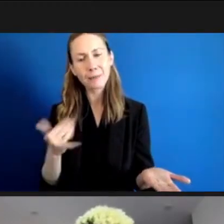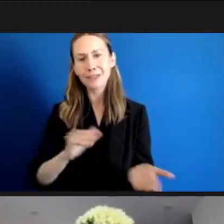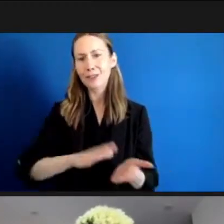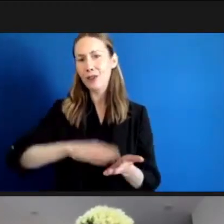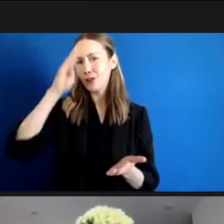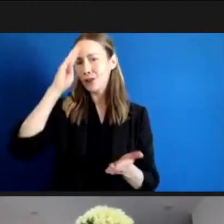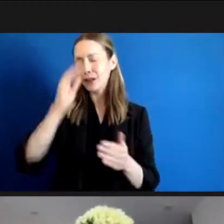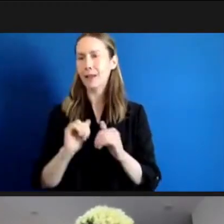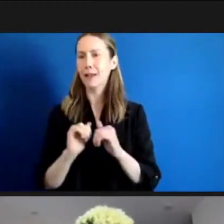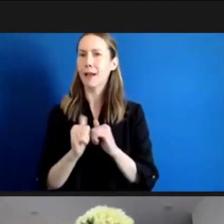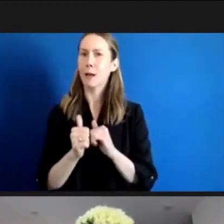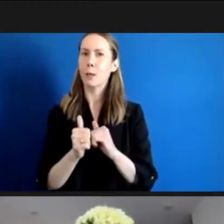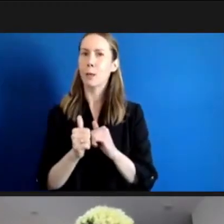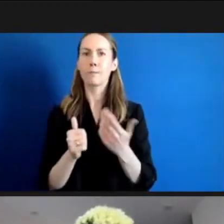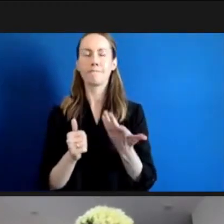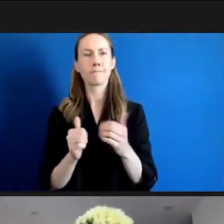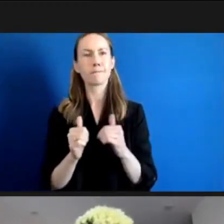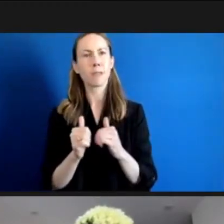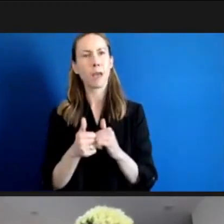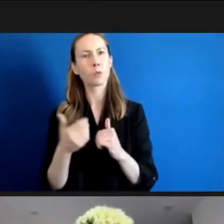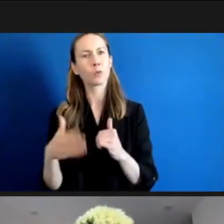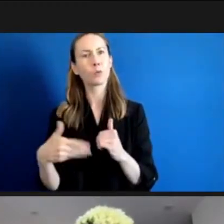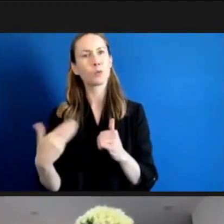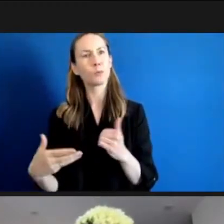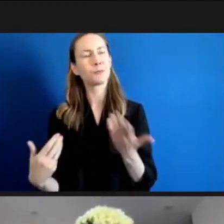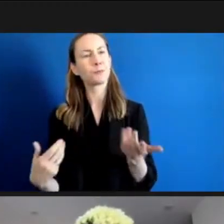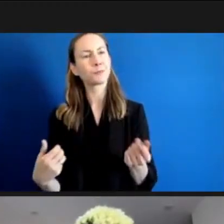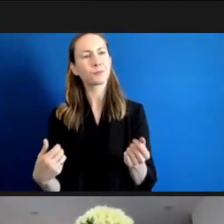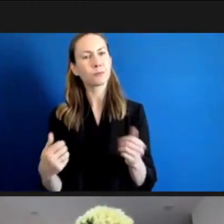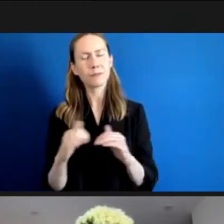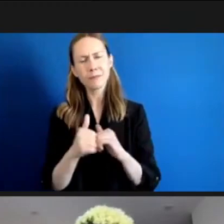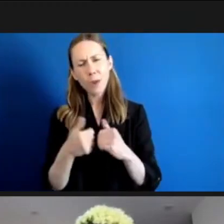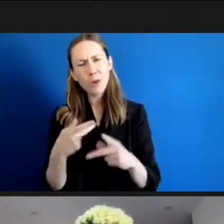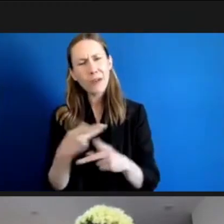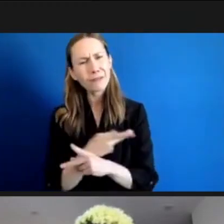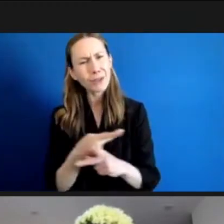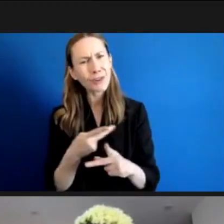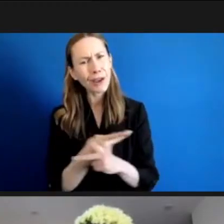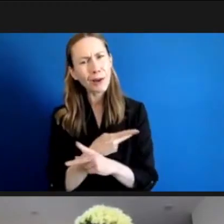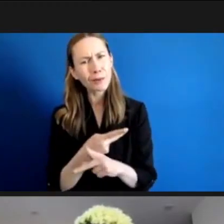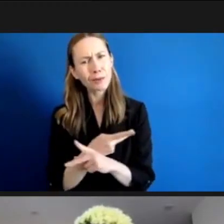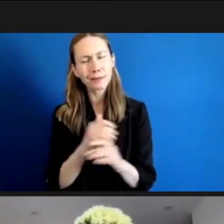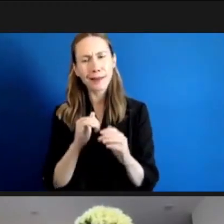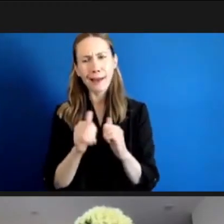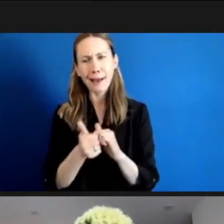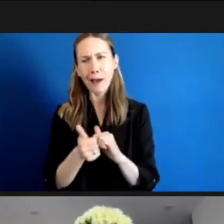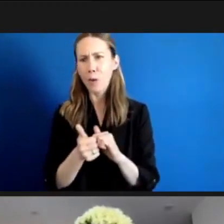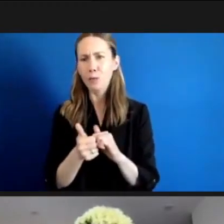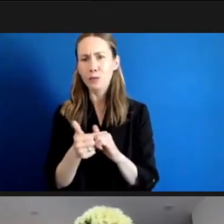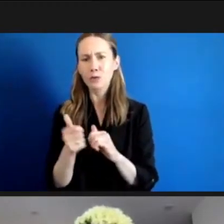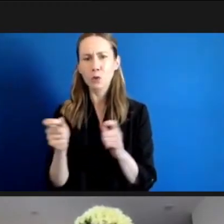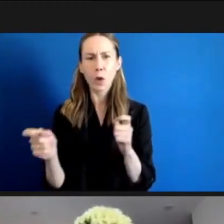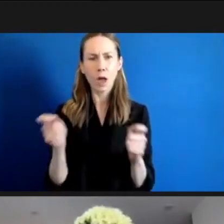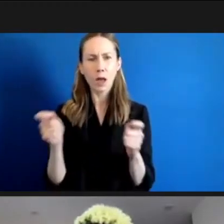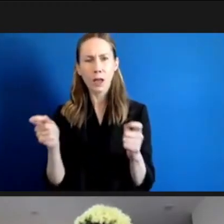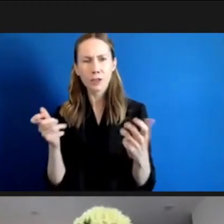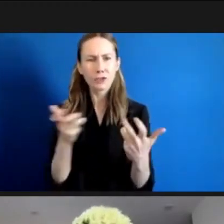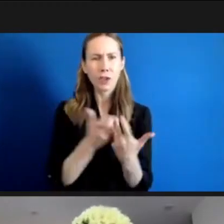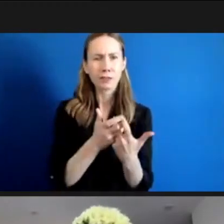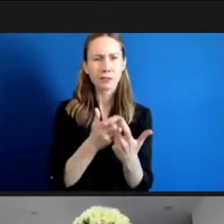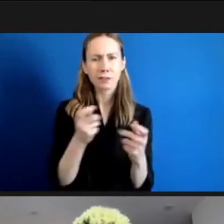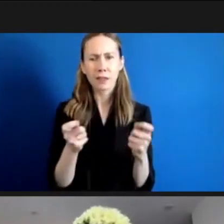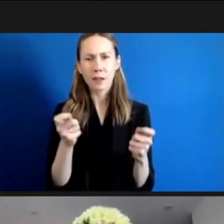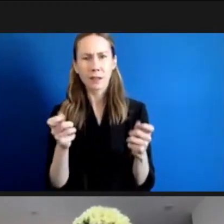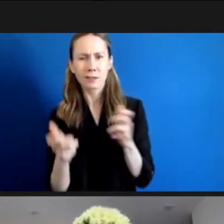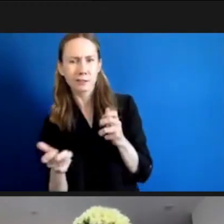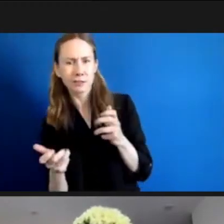how to really figure out how to address to everyone's needs. There